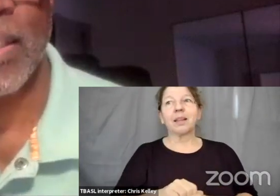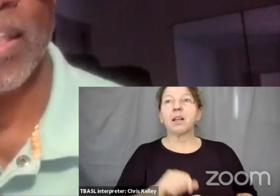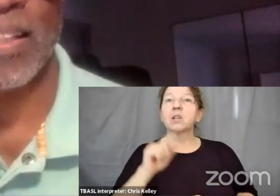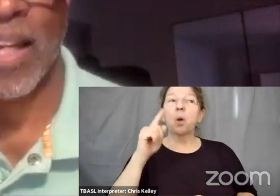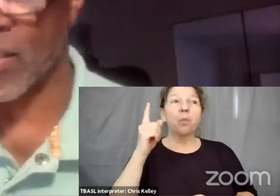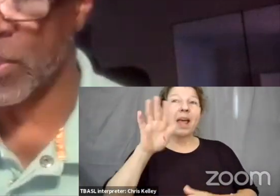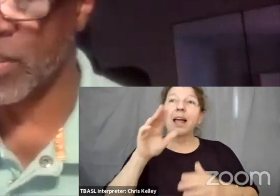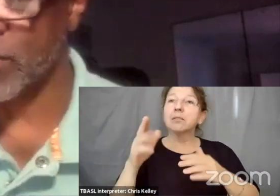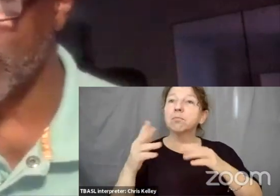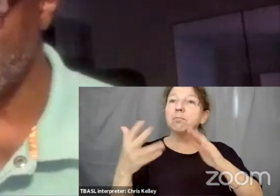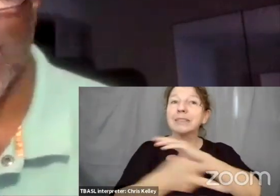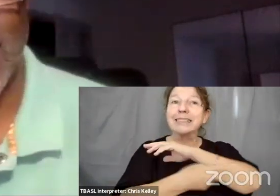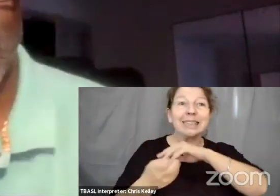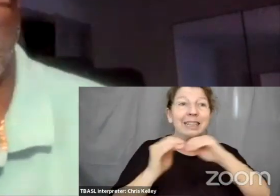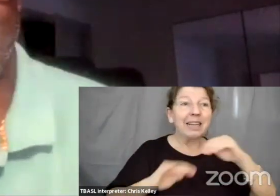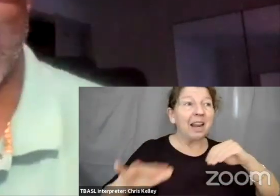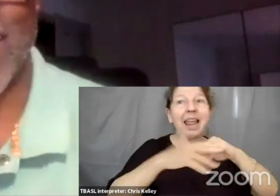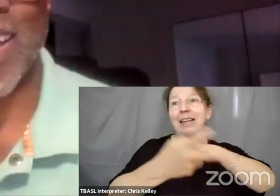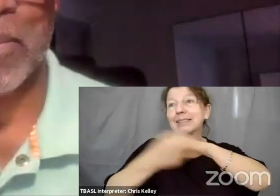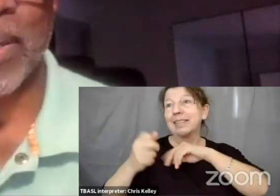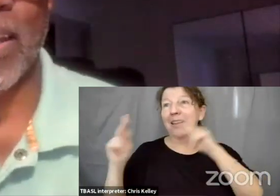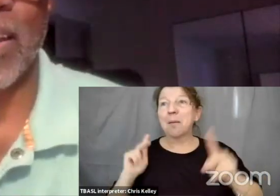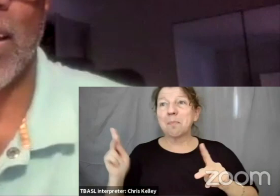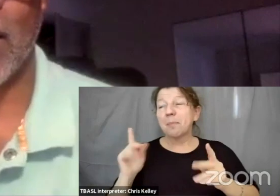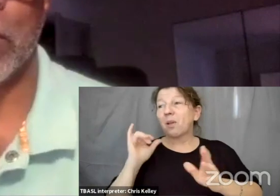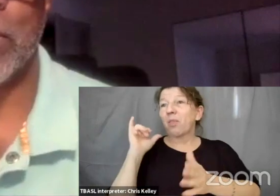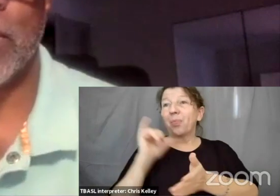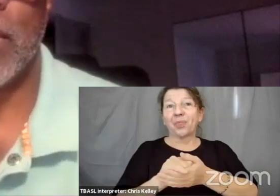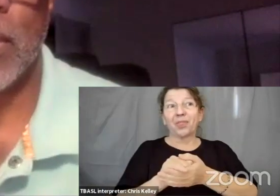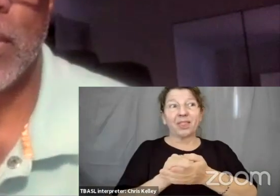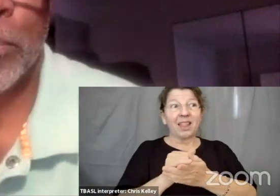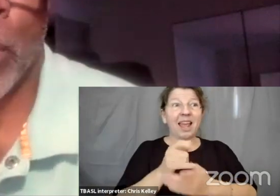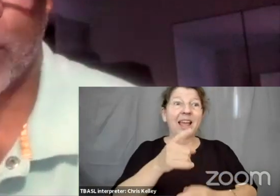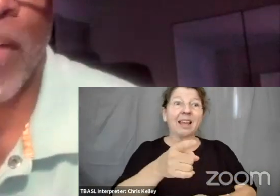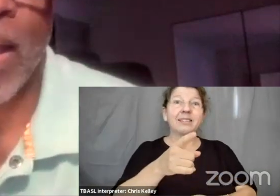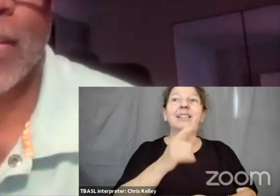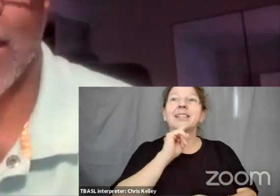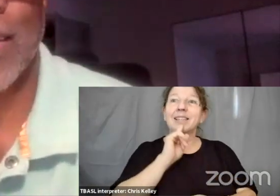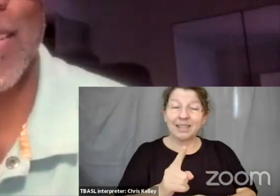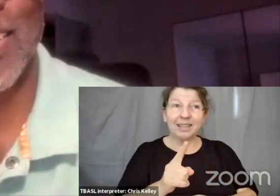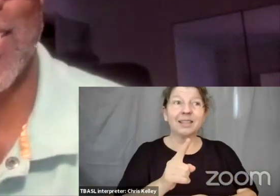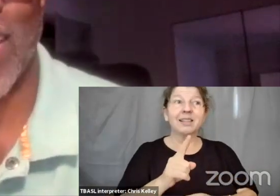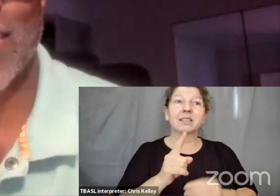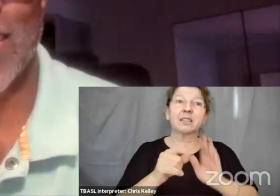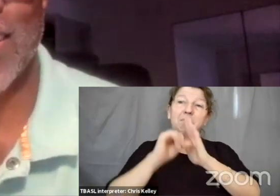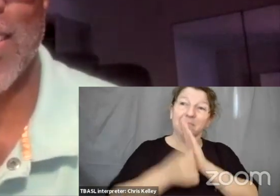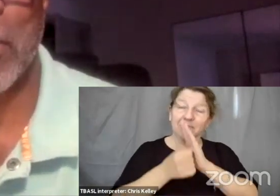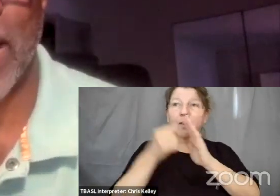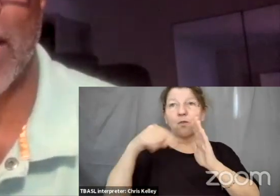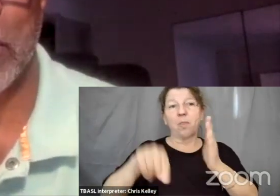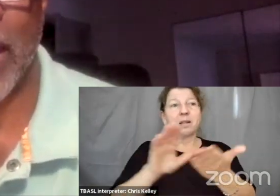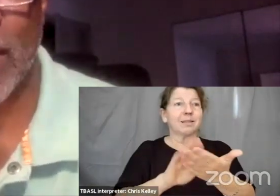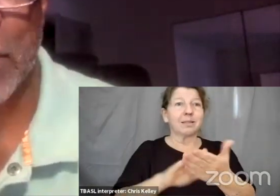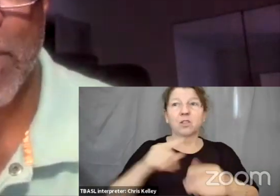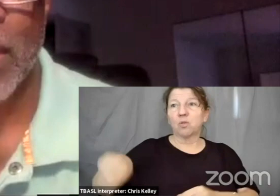this acknowledgement. I am a bona fide, technically dark-skinned